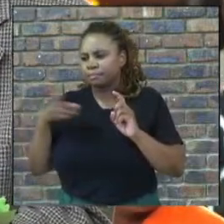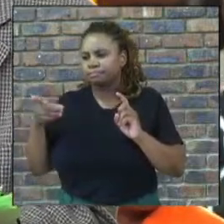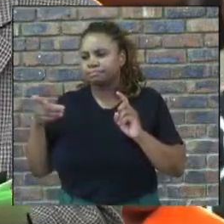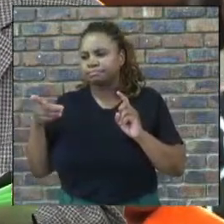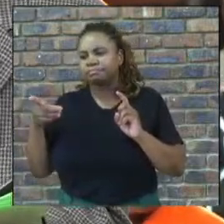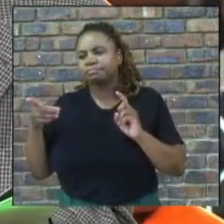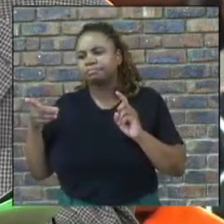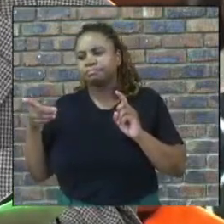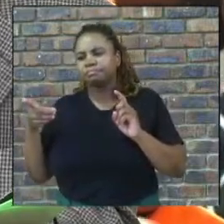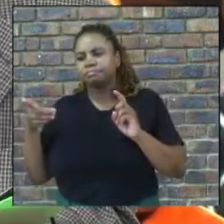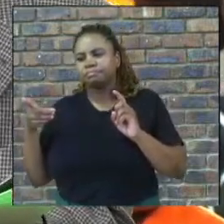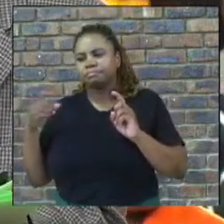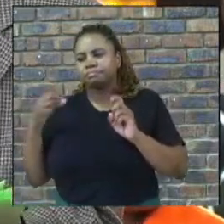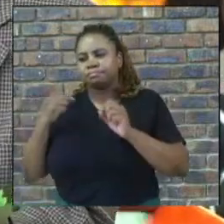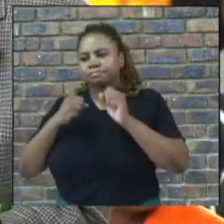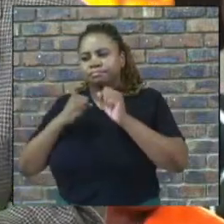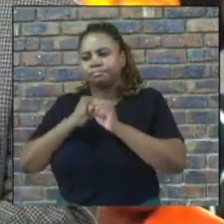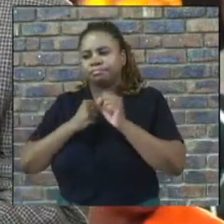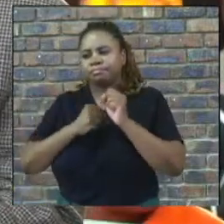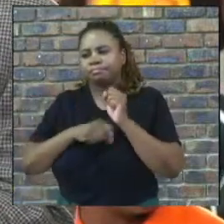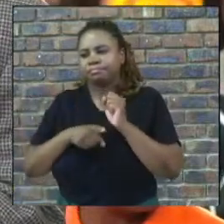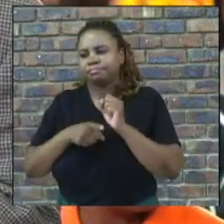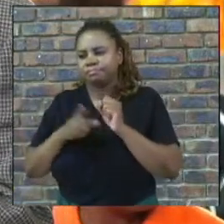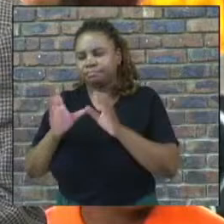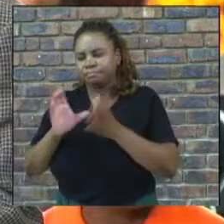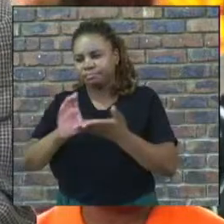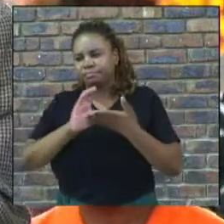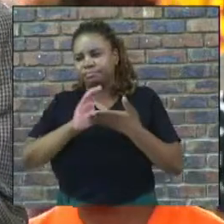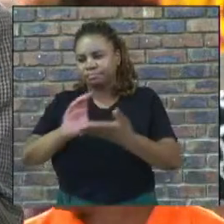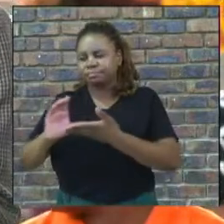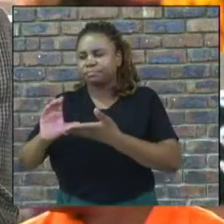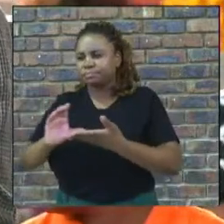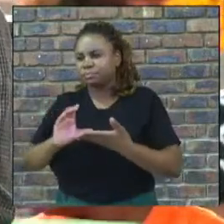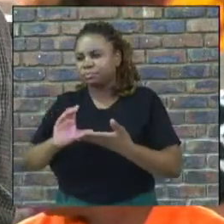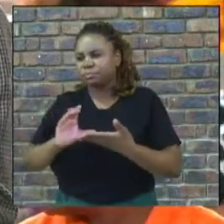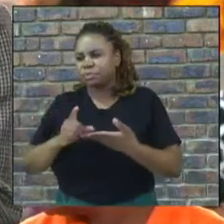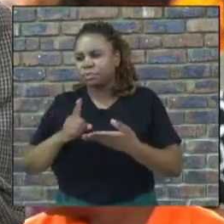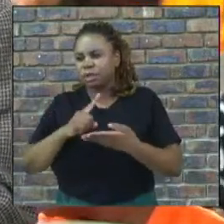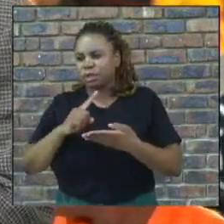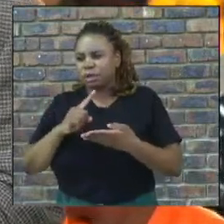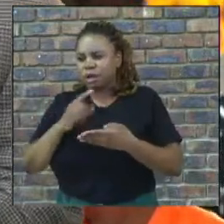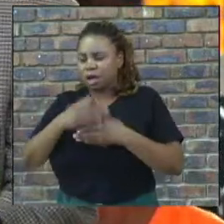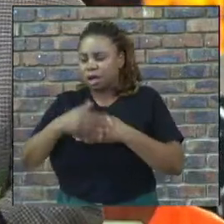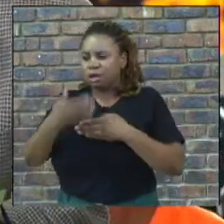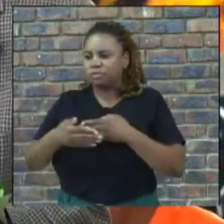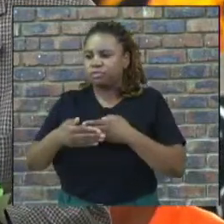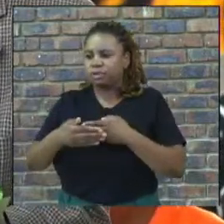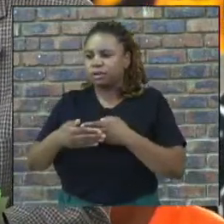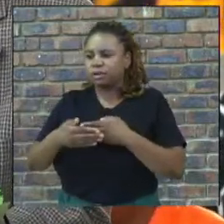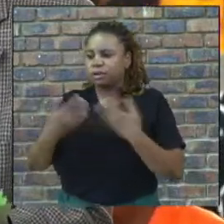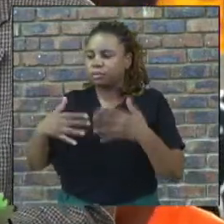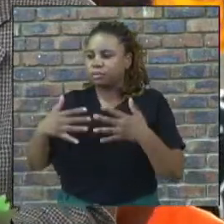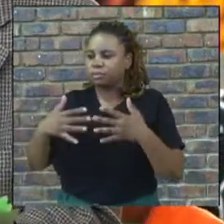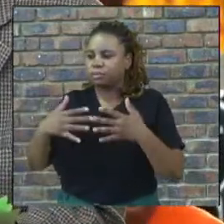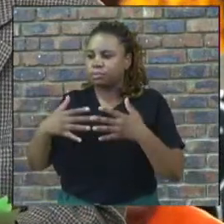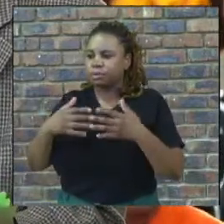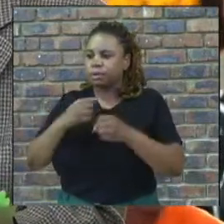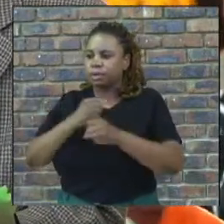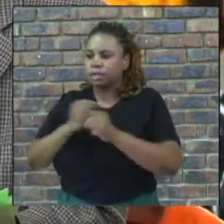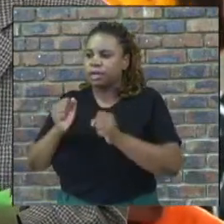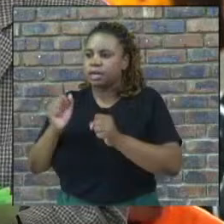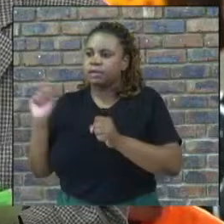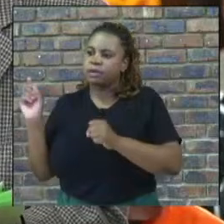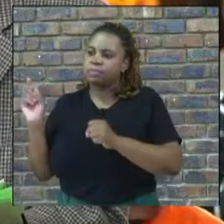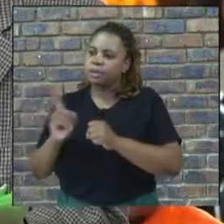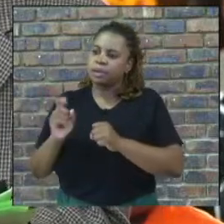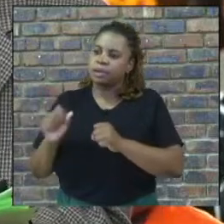da fundiwa di cooperatives tsa teng, but ha isale di fundiwa sanke di phito di nkela tlhoko tsene di sebetsa le di gatellwa